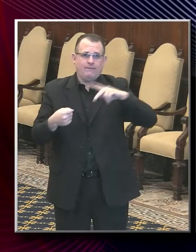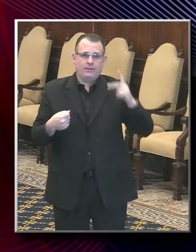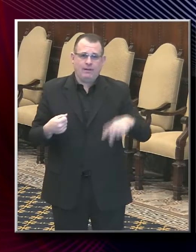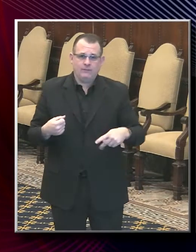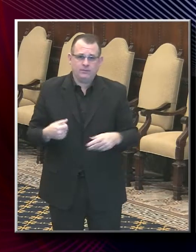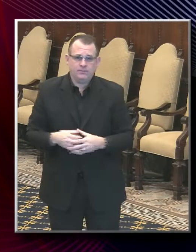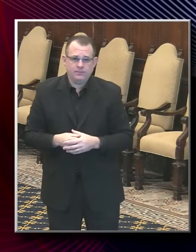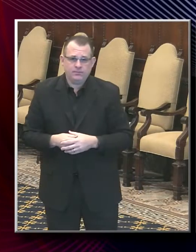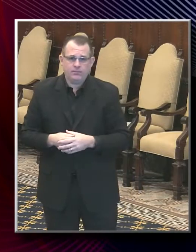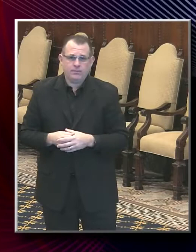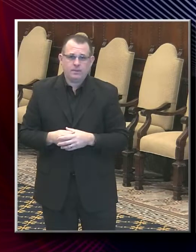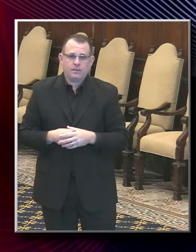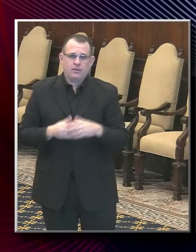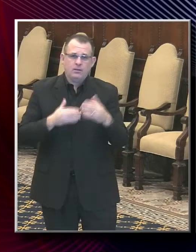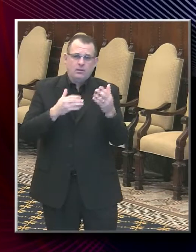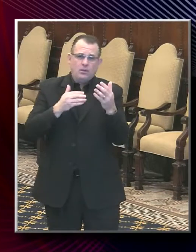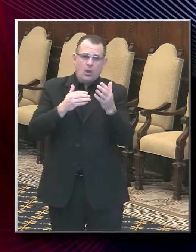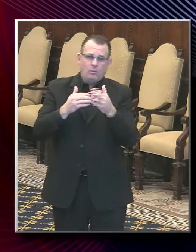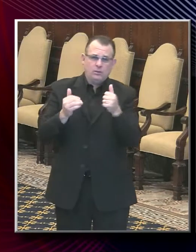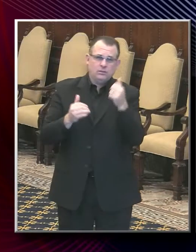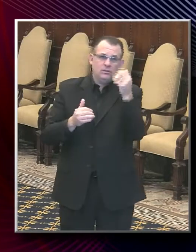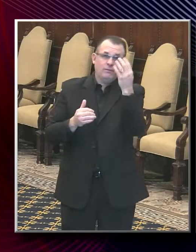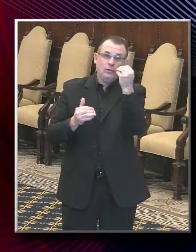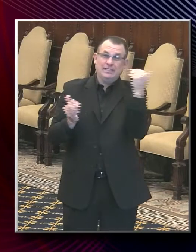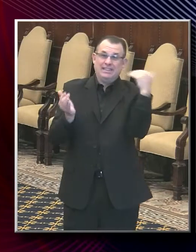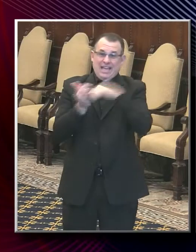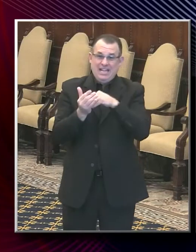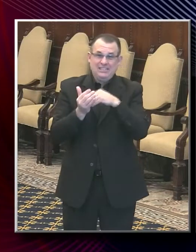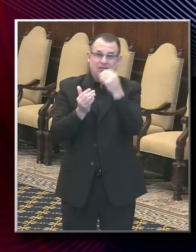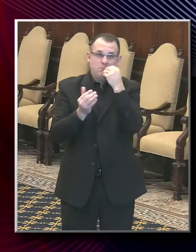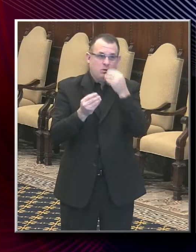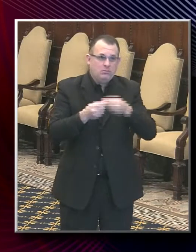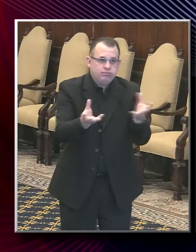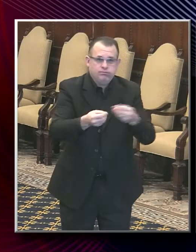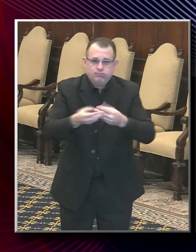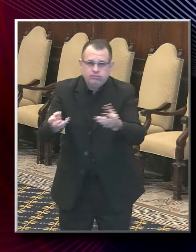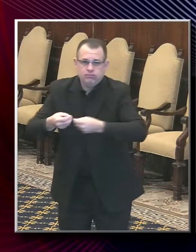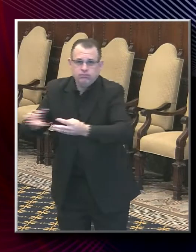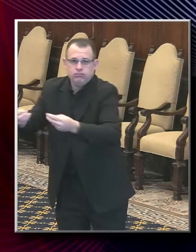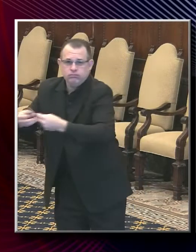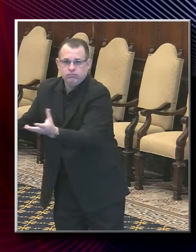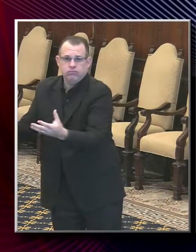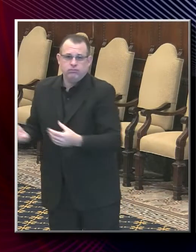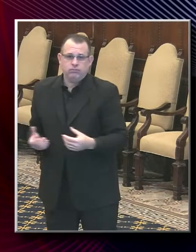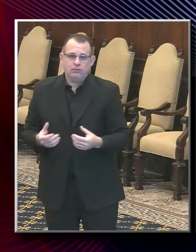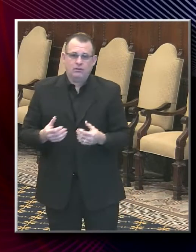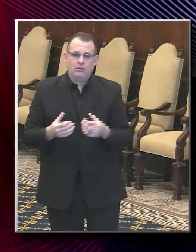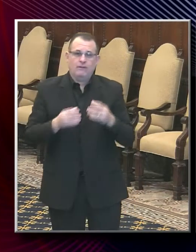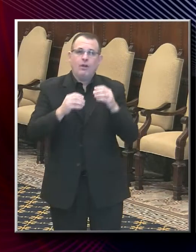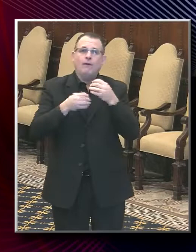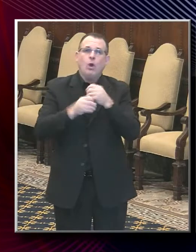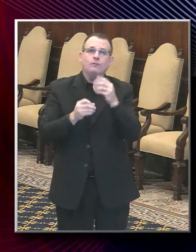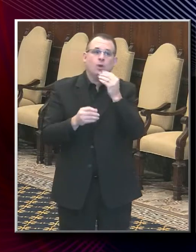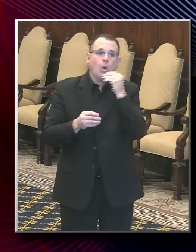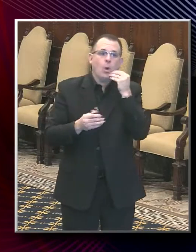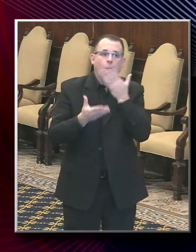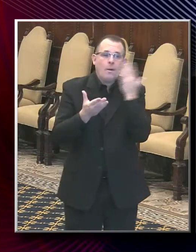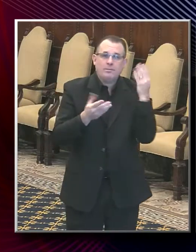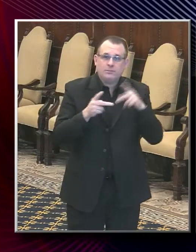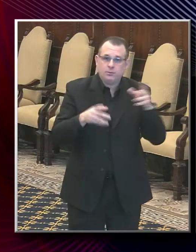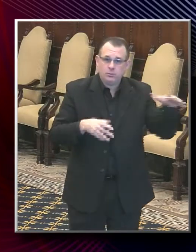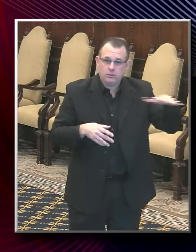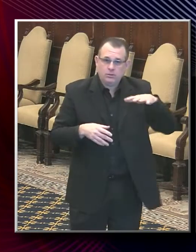nearly 14,000 meals to the Office of Homeless Services as part of their feeding program mission. Yesterday,